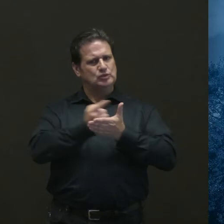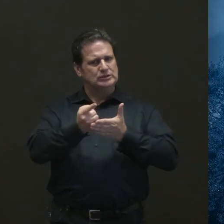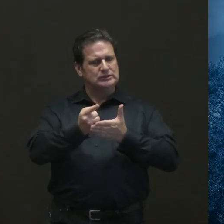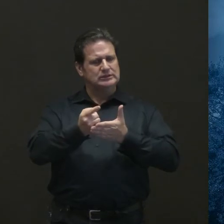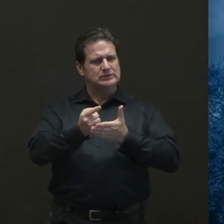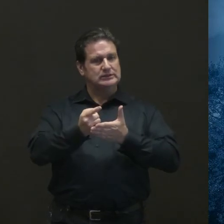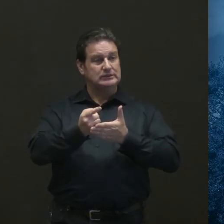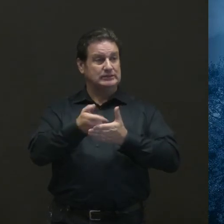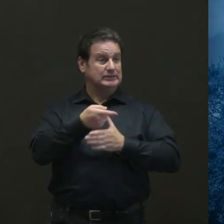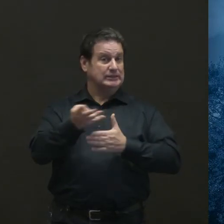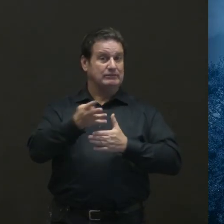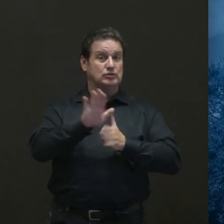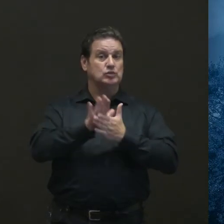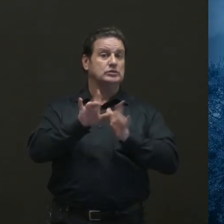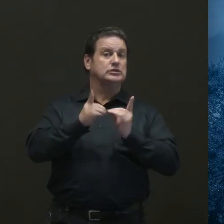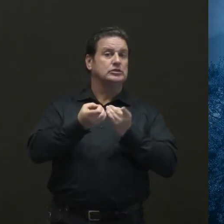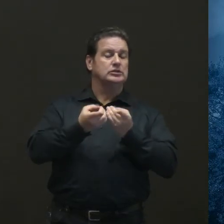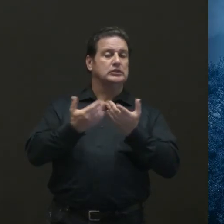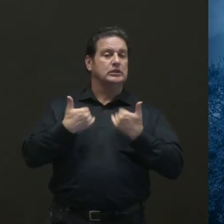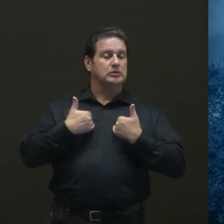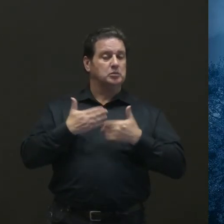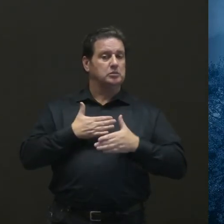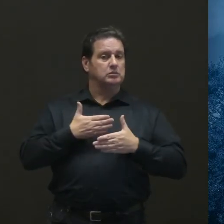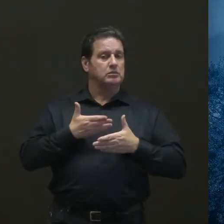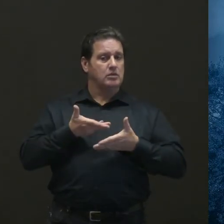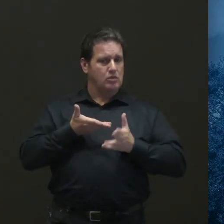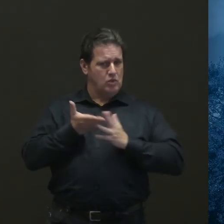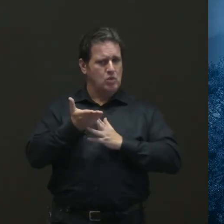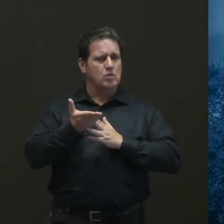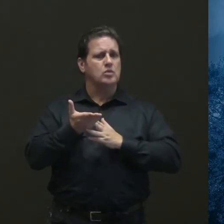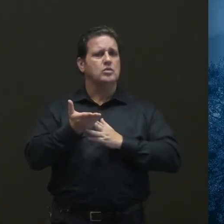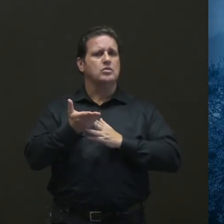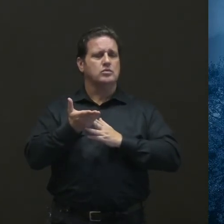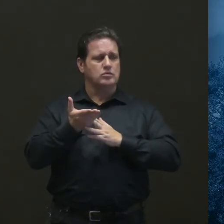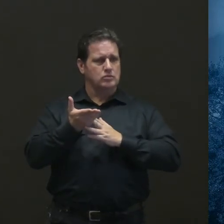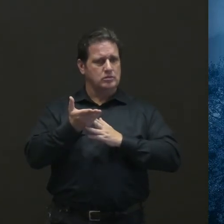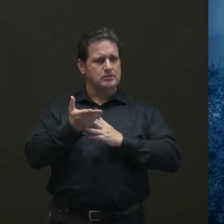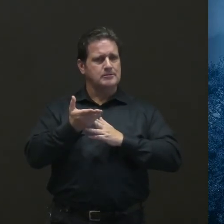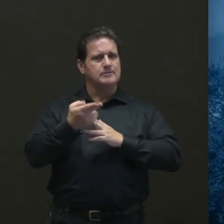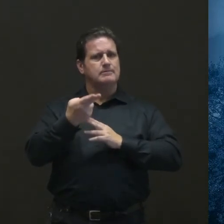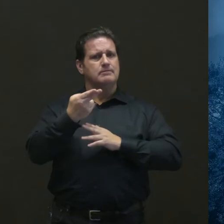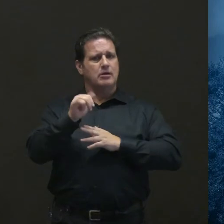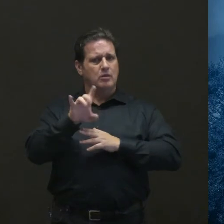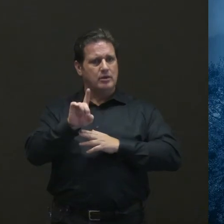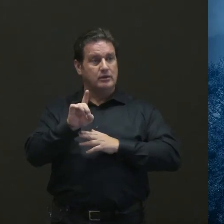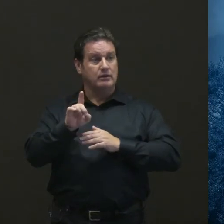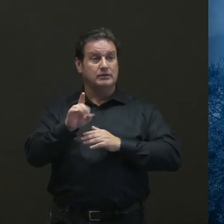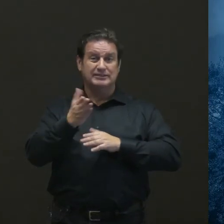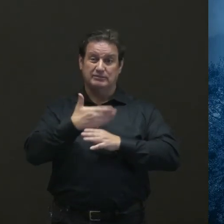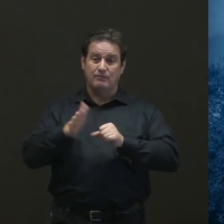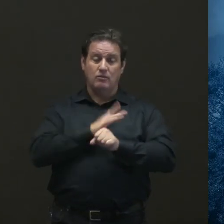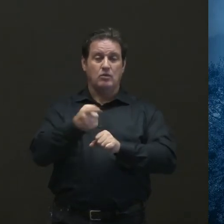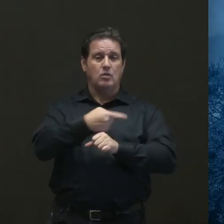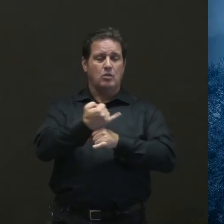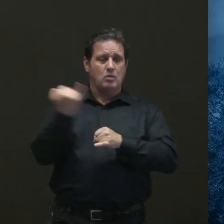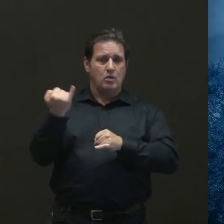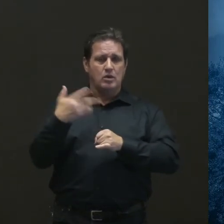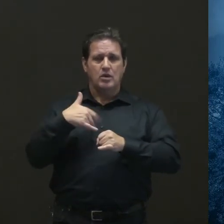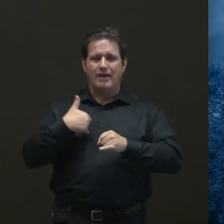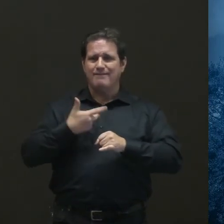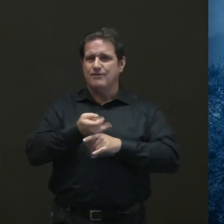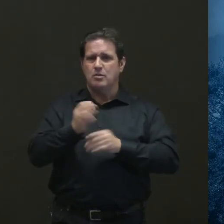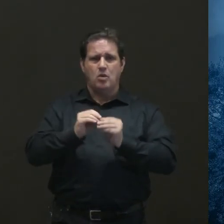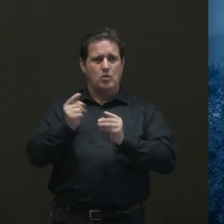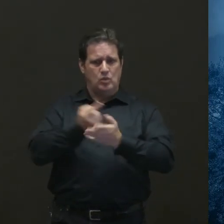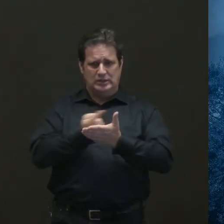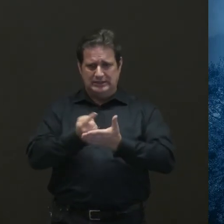got several school districts that are working through that. The other districts that are fully remote now, they only have a few more